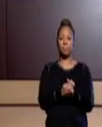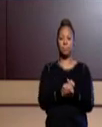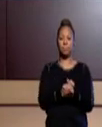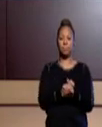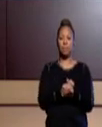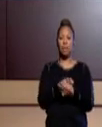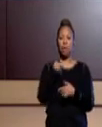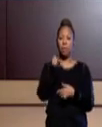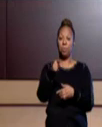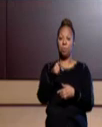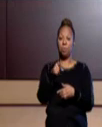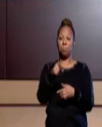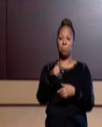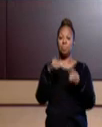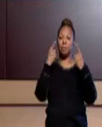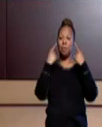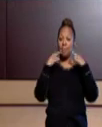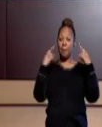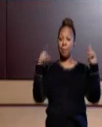And when you come out of this,